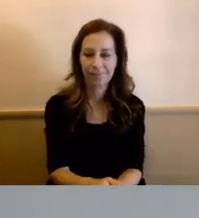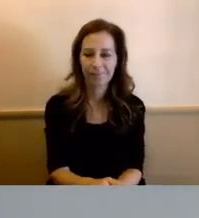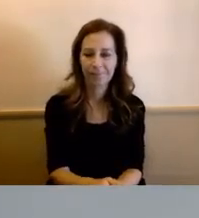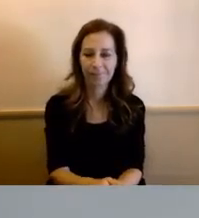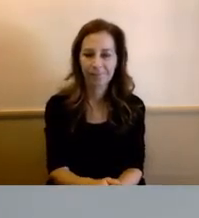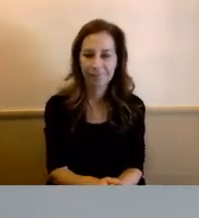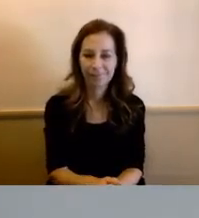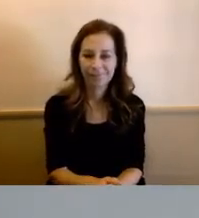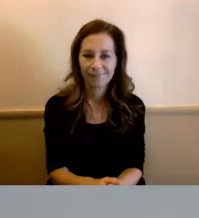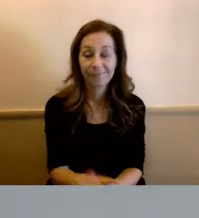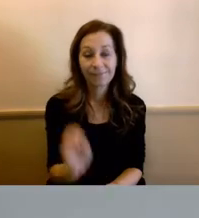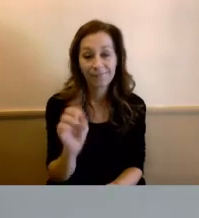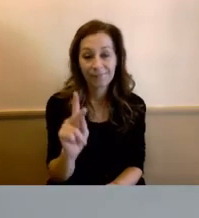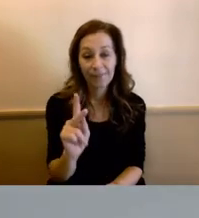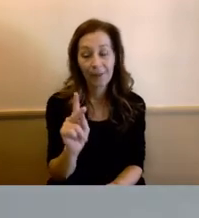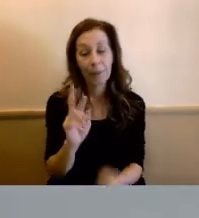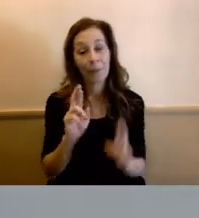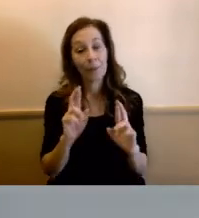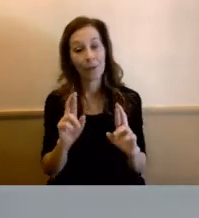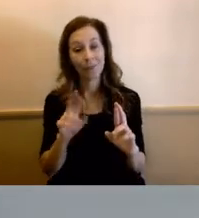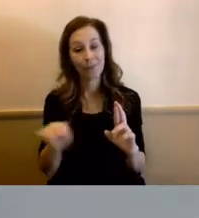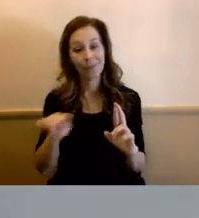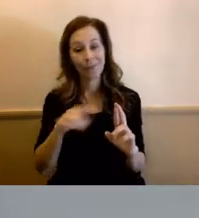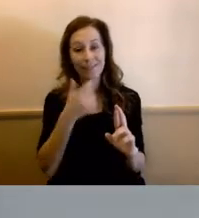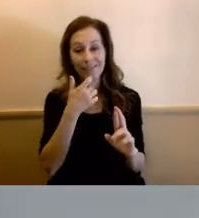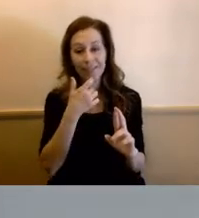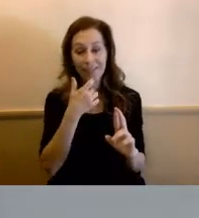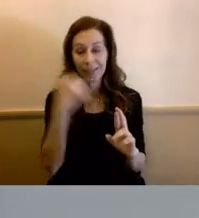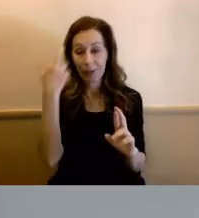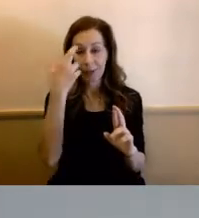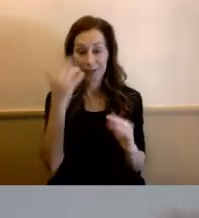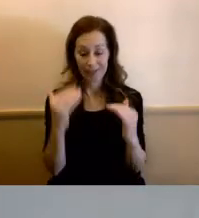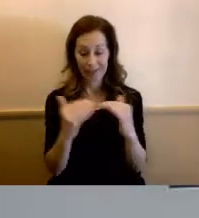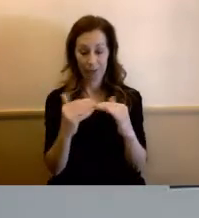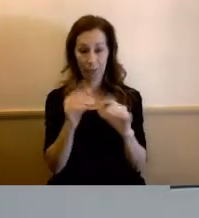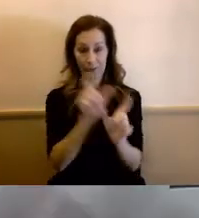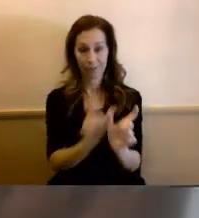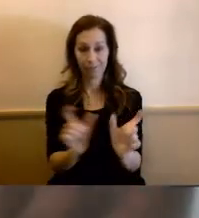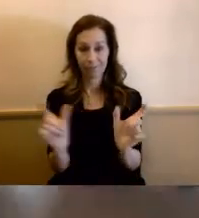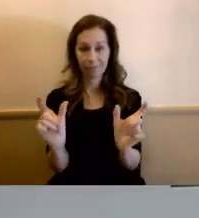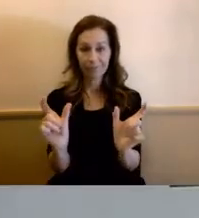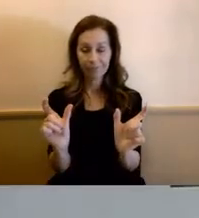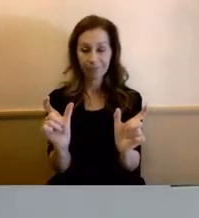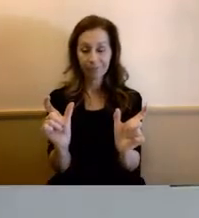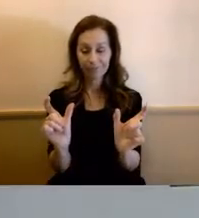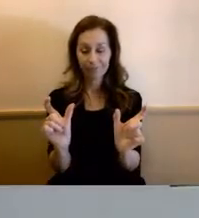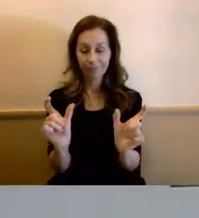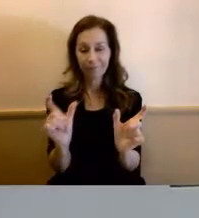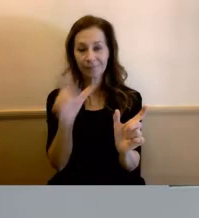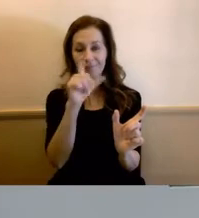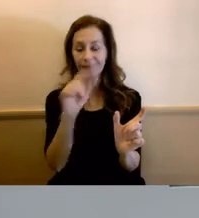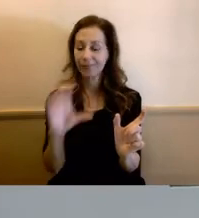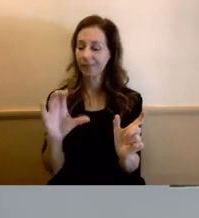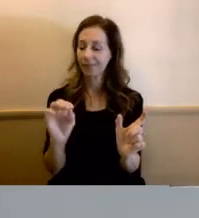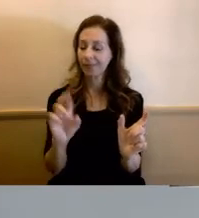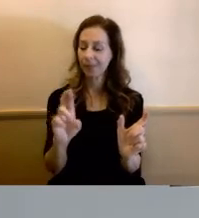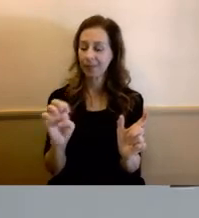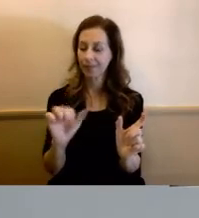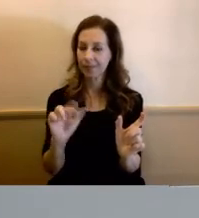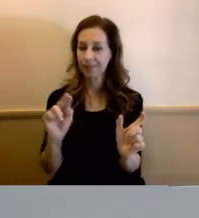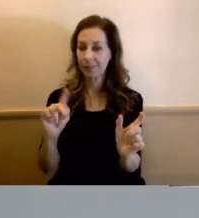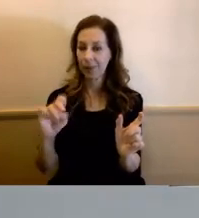Okay, hopefully you said that we set them equal to each other because they're corresponding angles. They're in the same position.